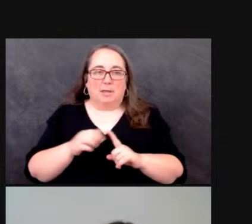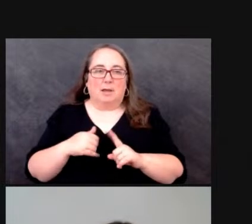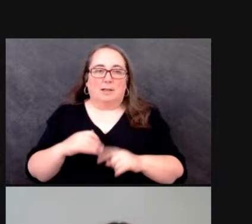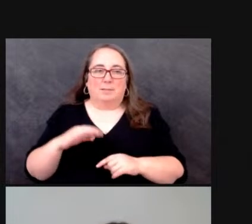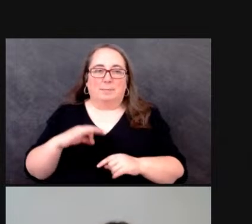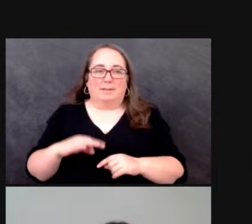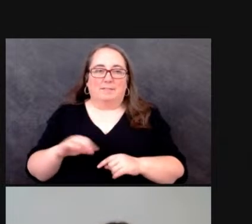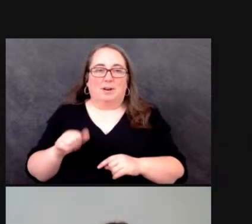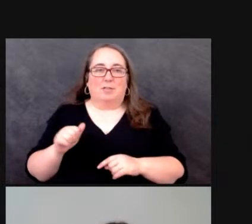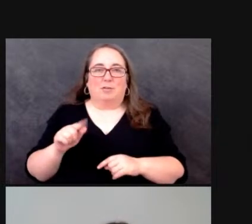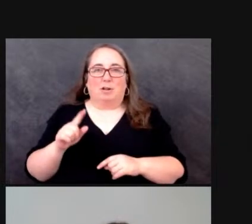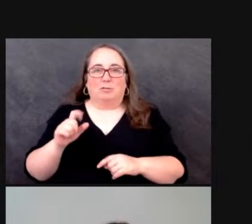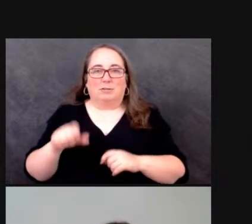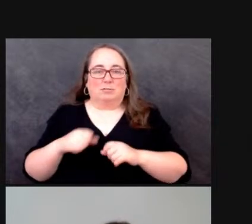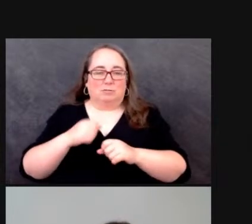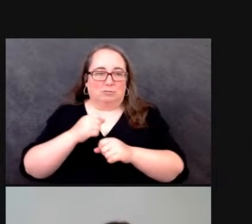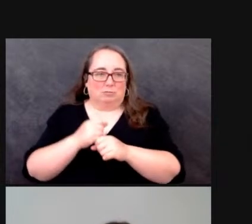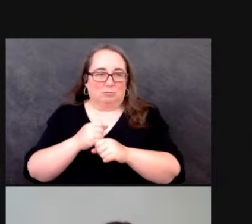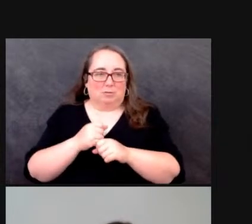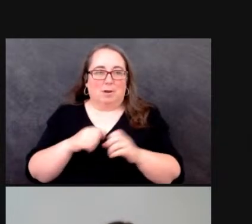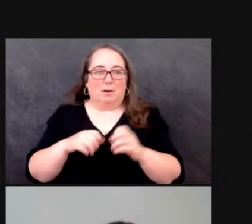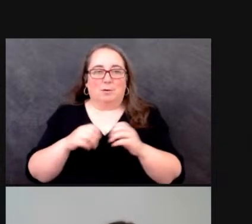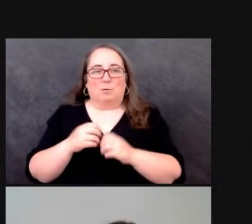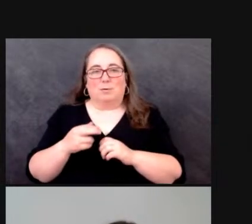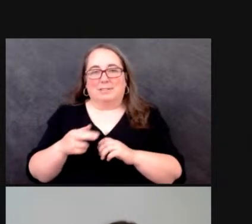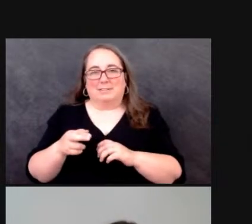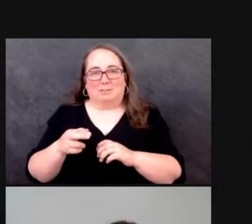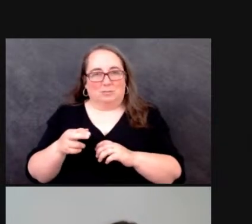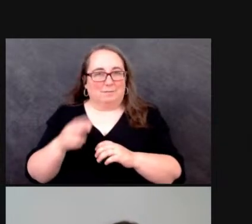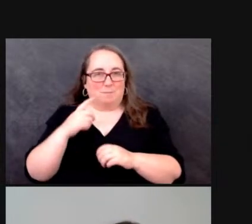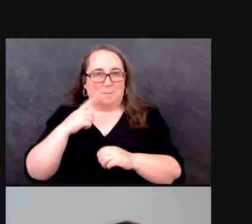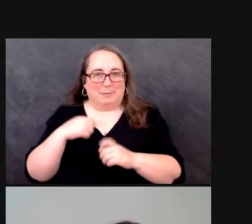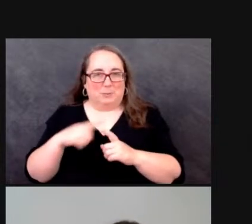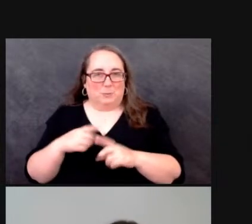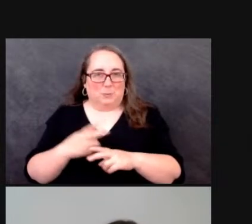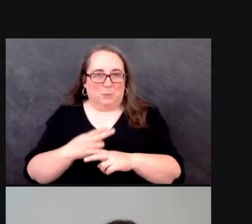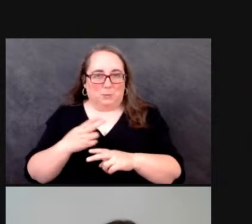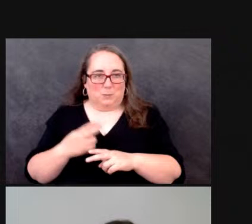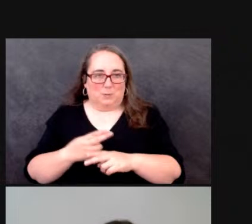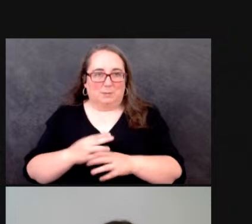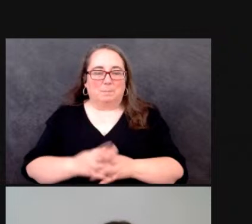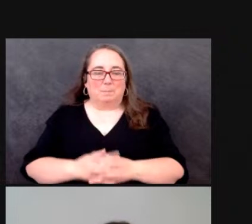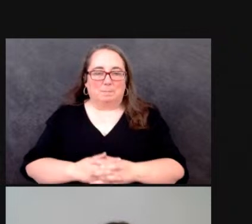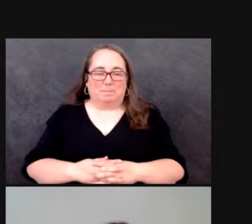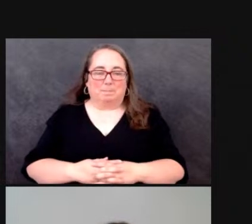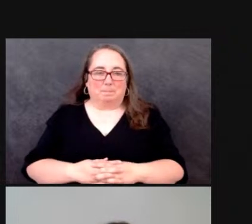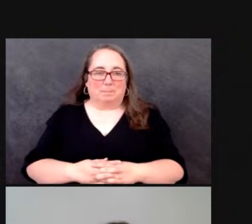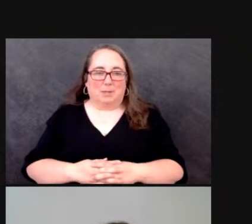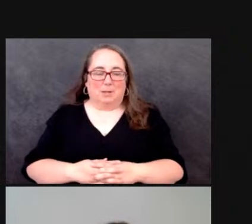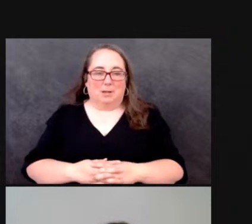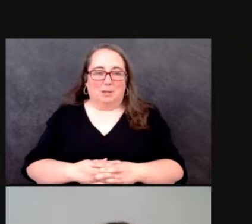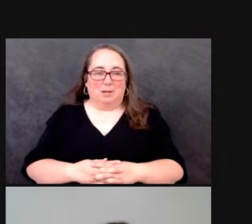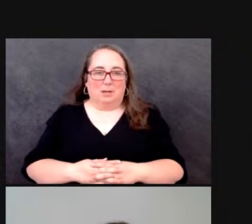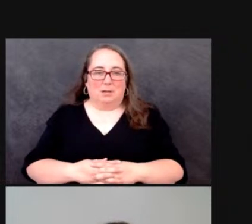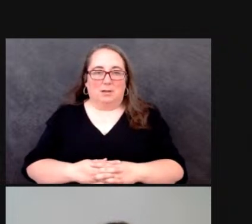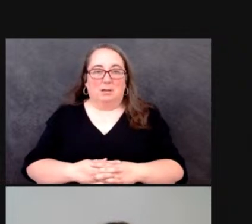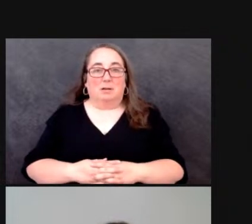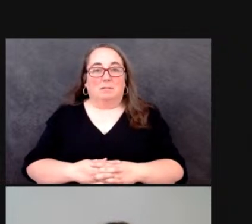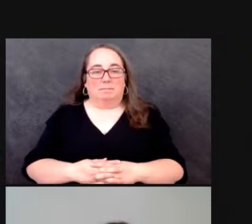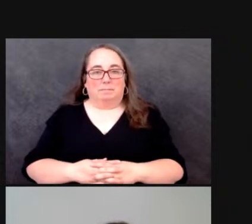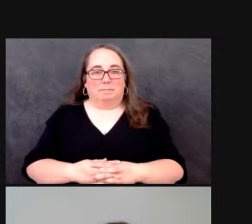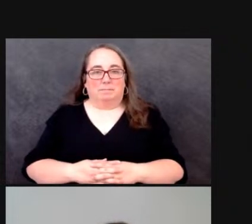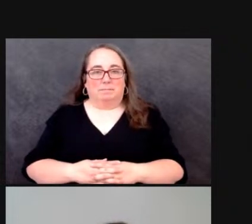another 100 years and more resources at my fingertips than they could have ever imagined. A set like this would